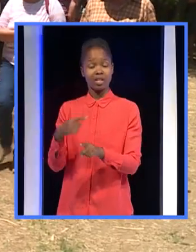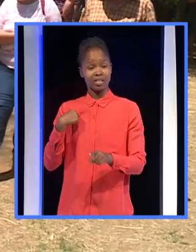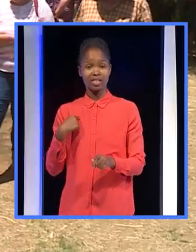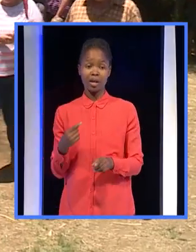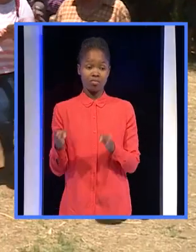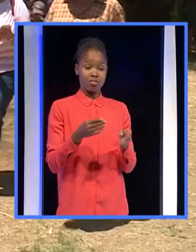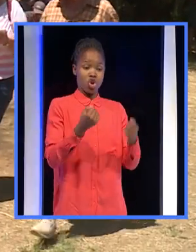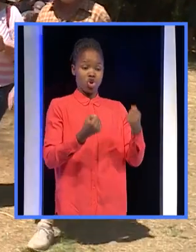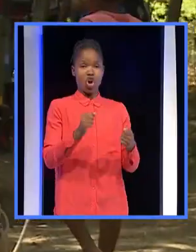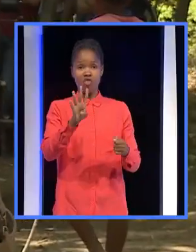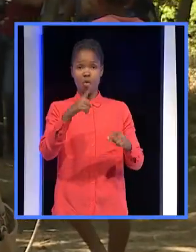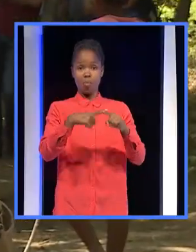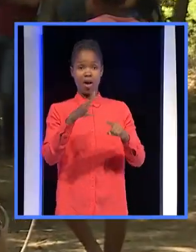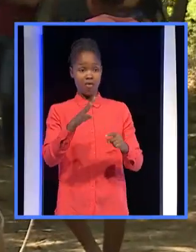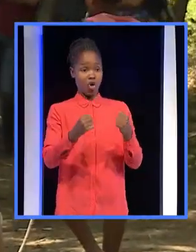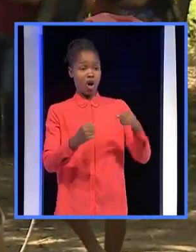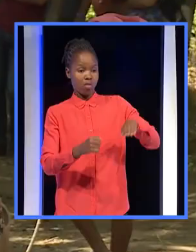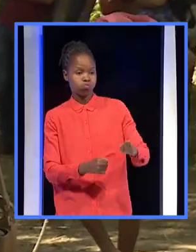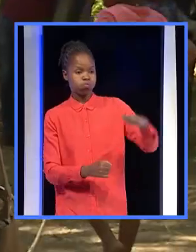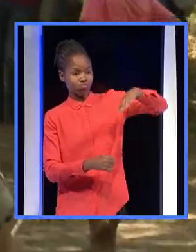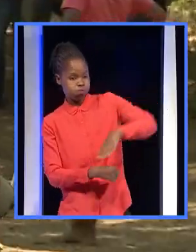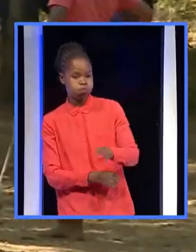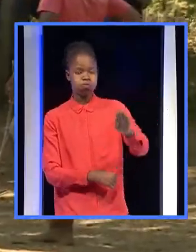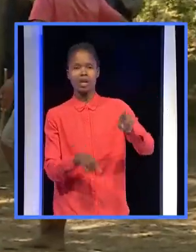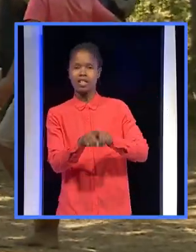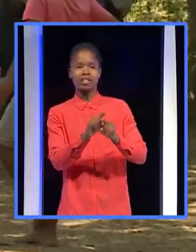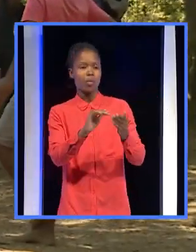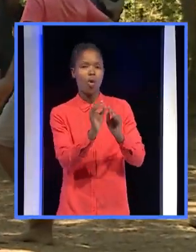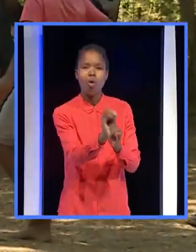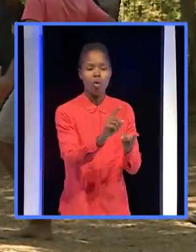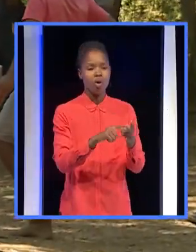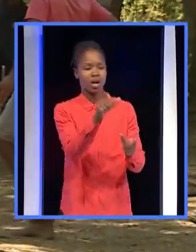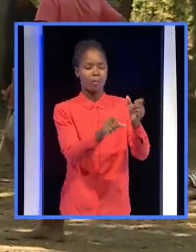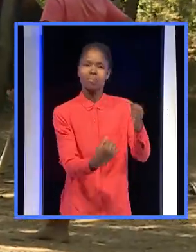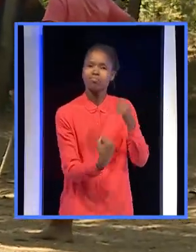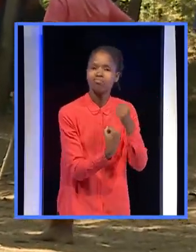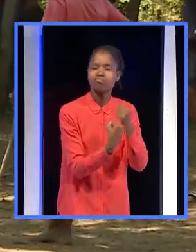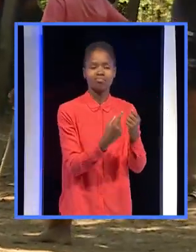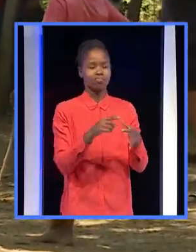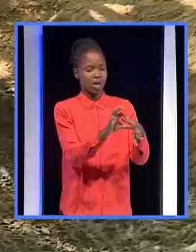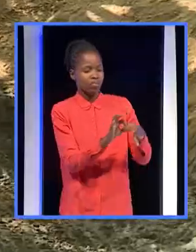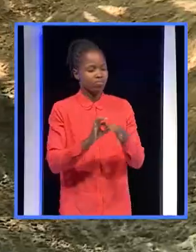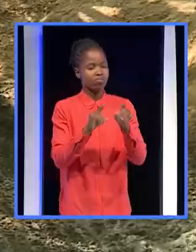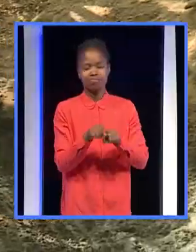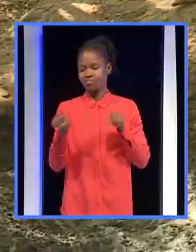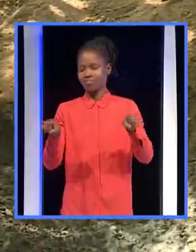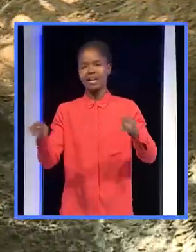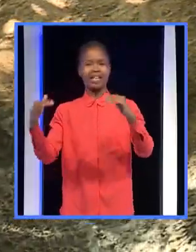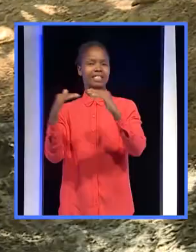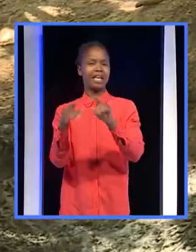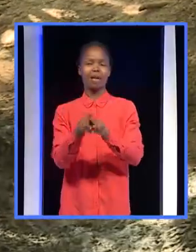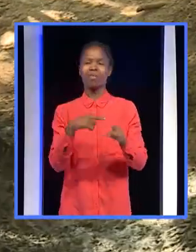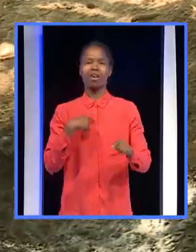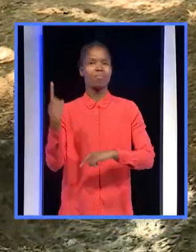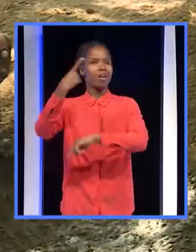4x4, you get the same. You get the same community, you get the same support, you get the same help from people. So what you can take from it is a